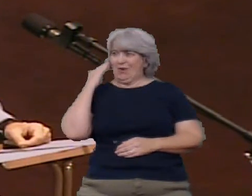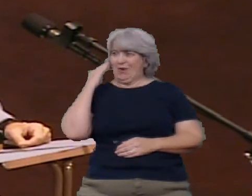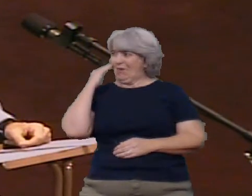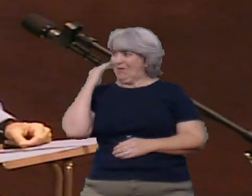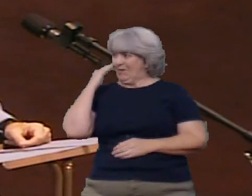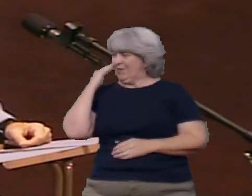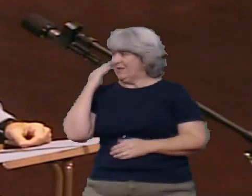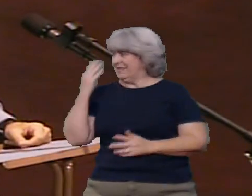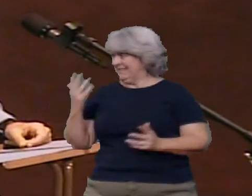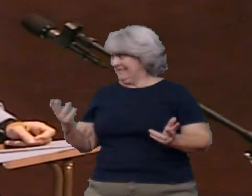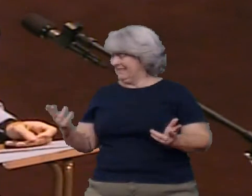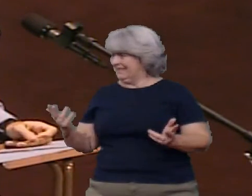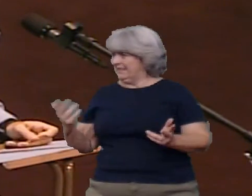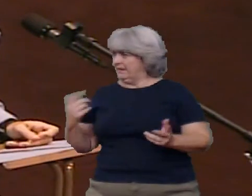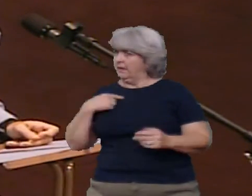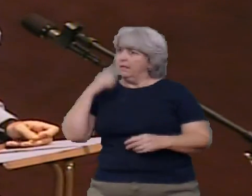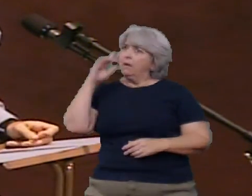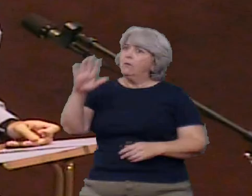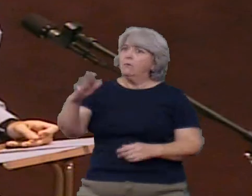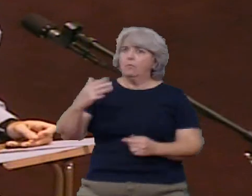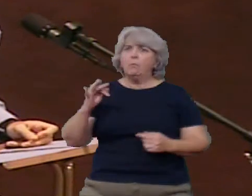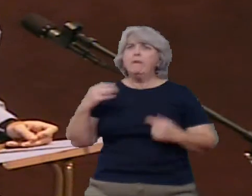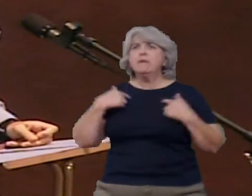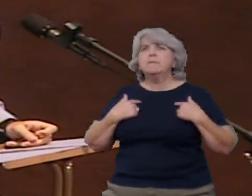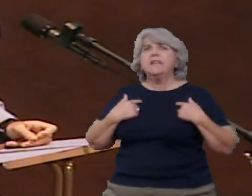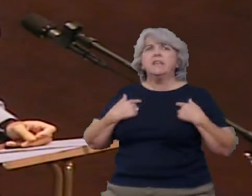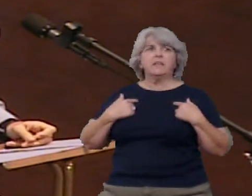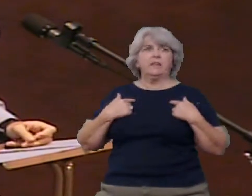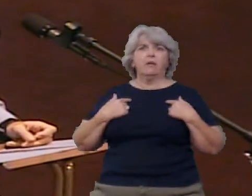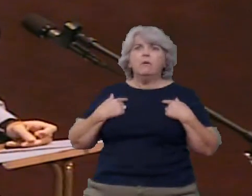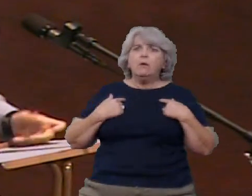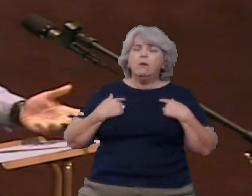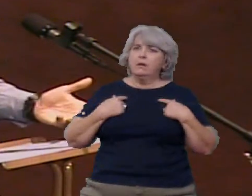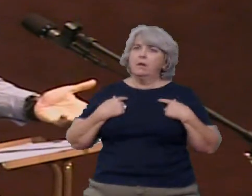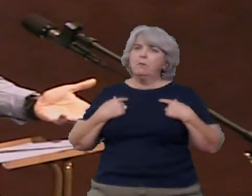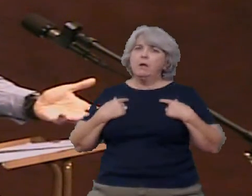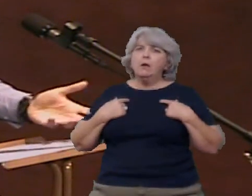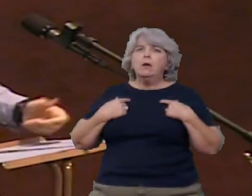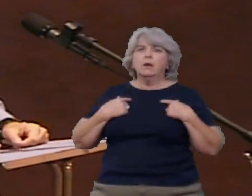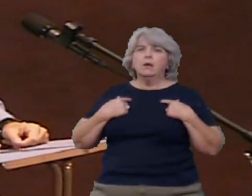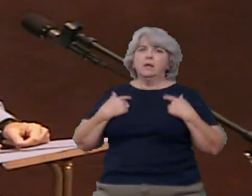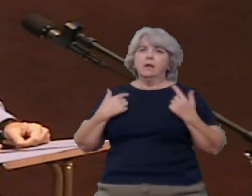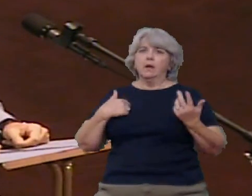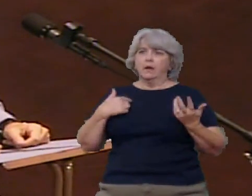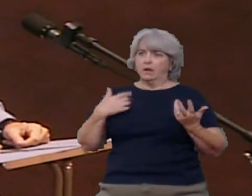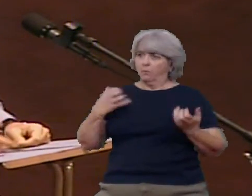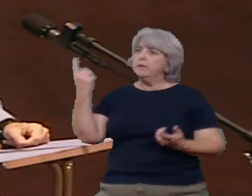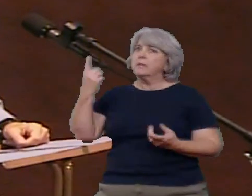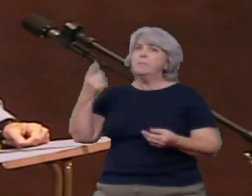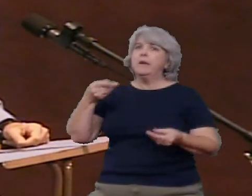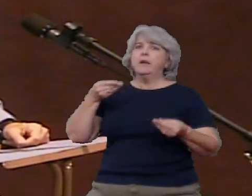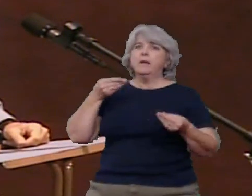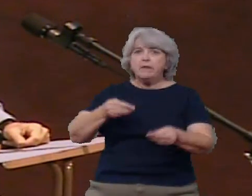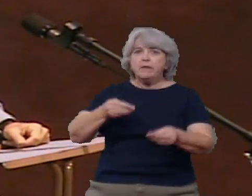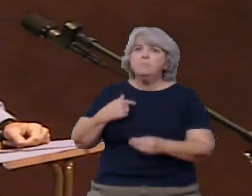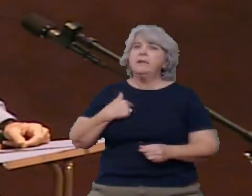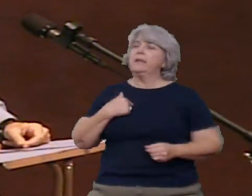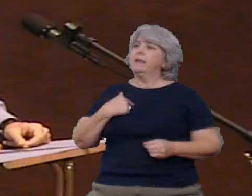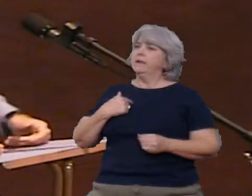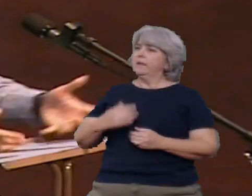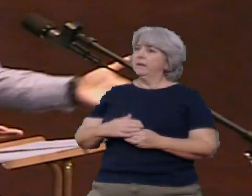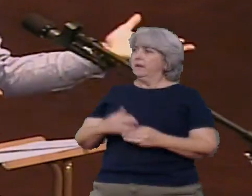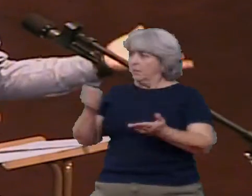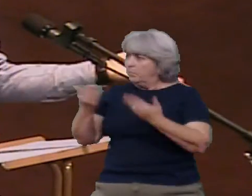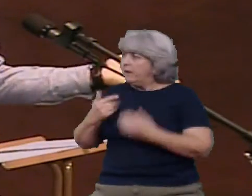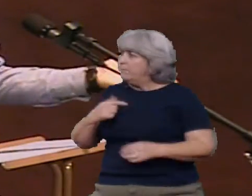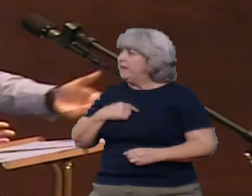think, well, what if I was hungry? Well, I want someone to feed me. I don't want someone to bring me food. I